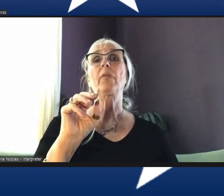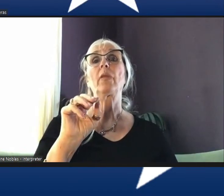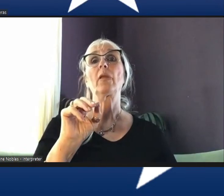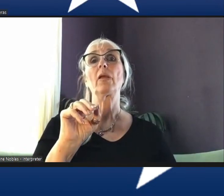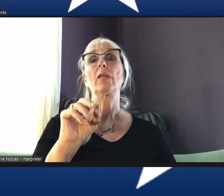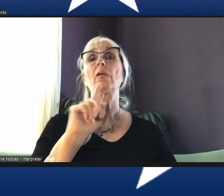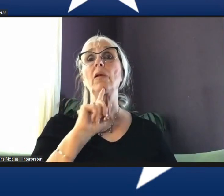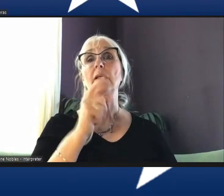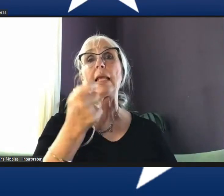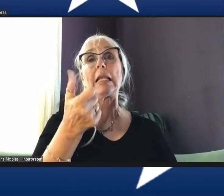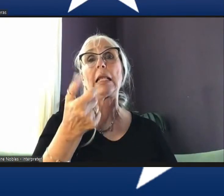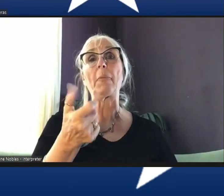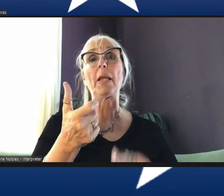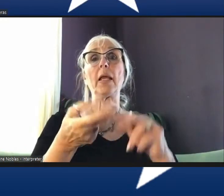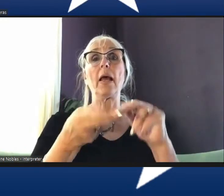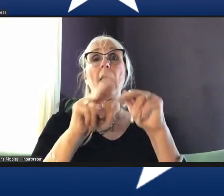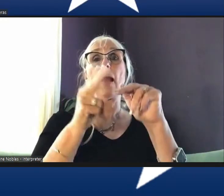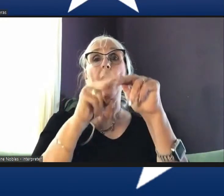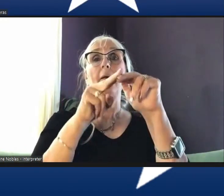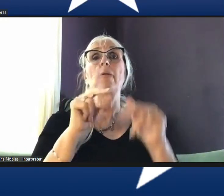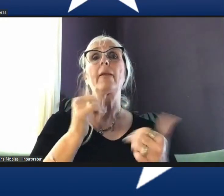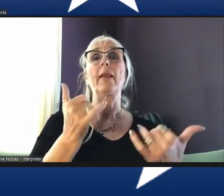It is now going to be